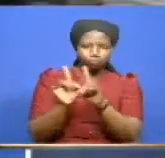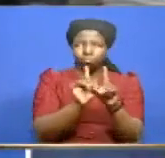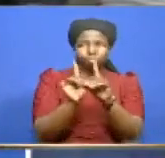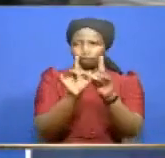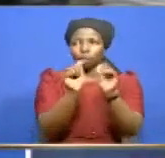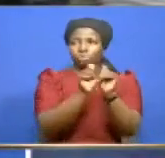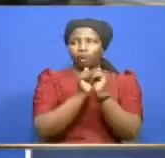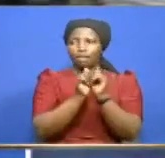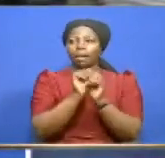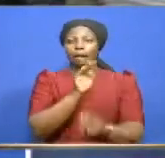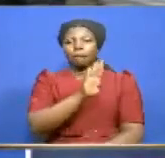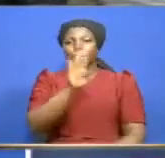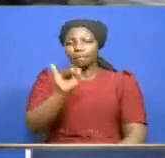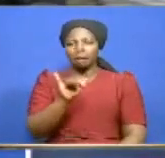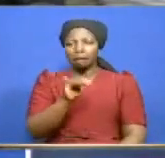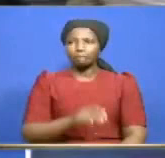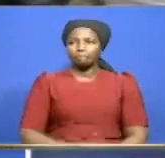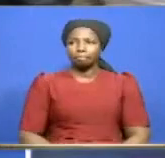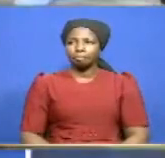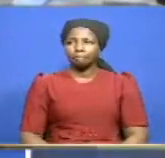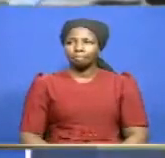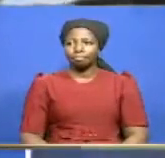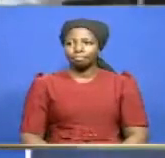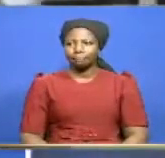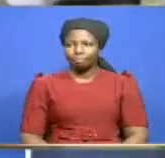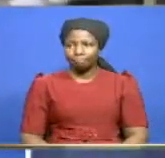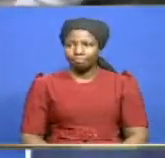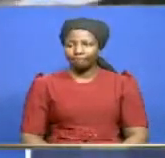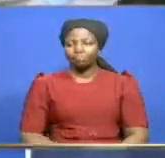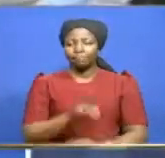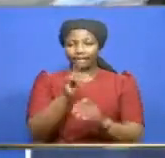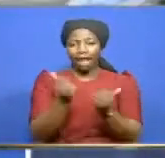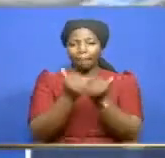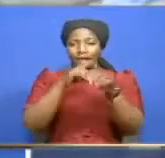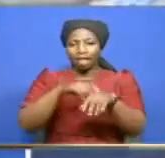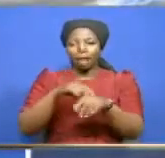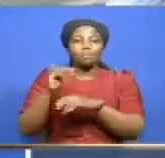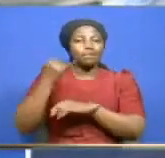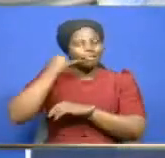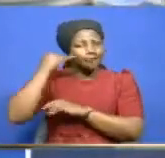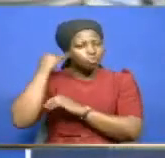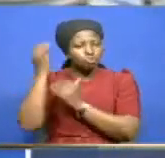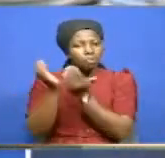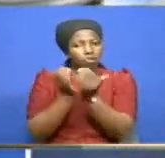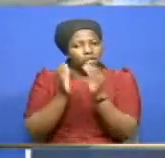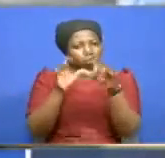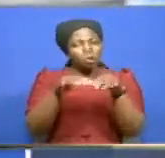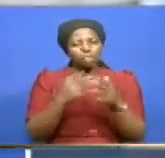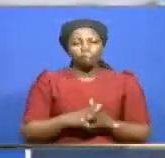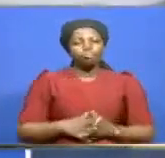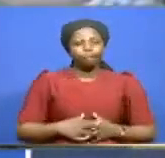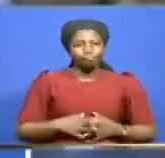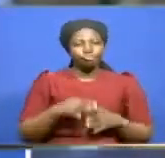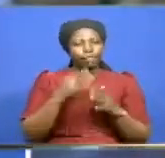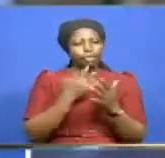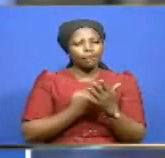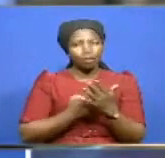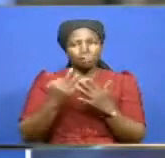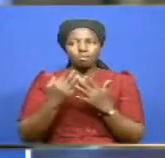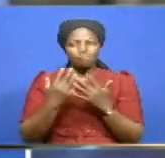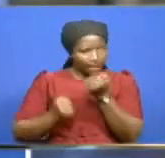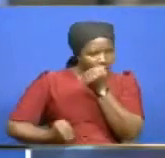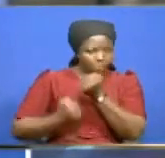BBI. BBI. This even as a section of the Nakuru business community threw its weight behind the Building